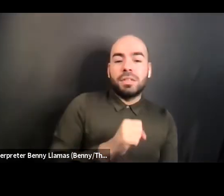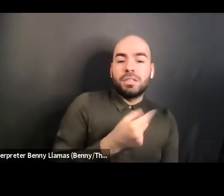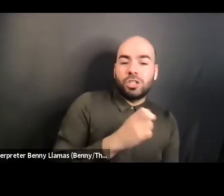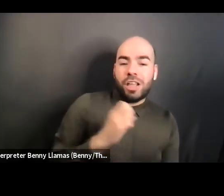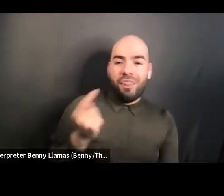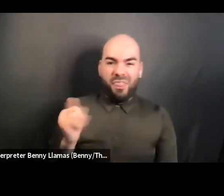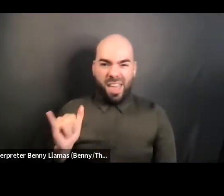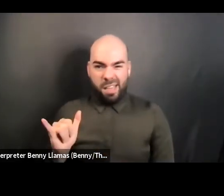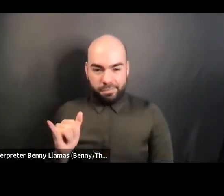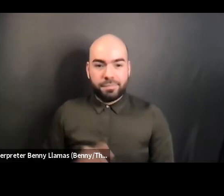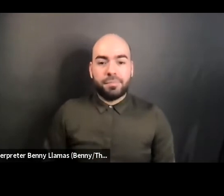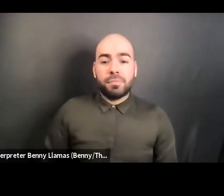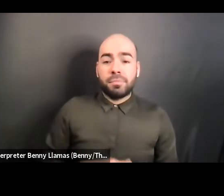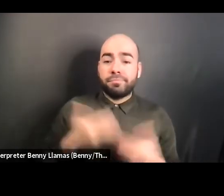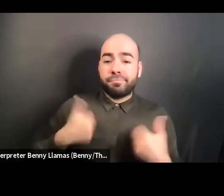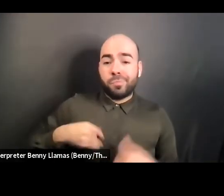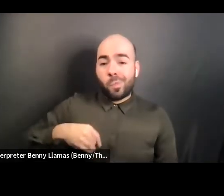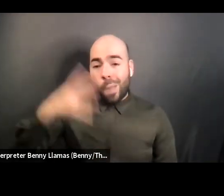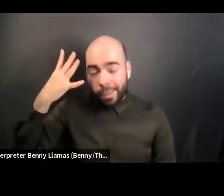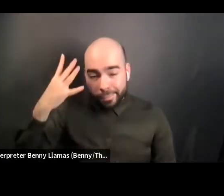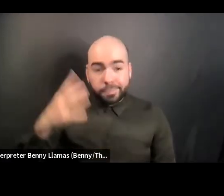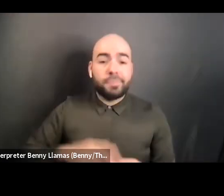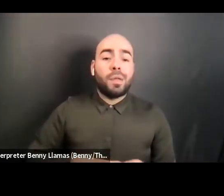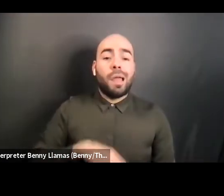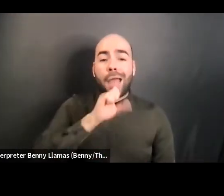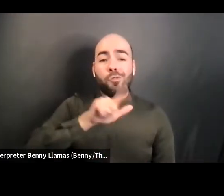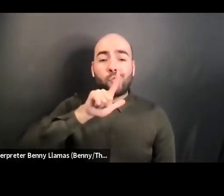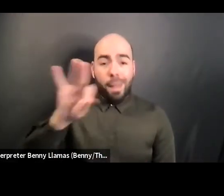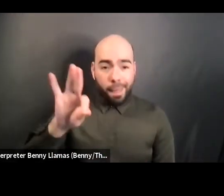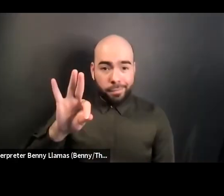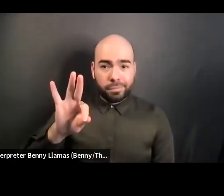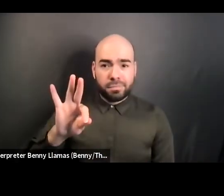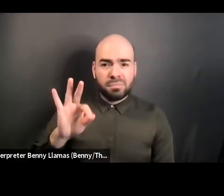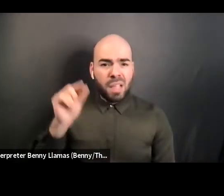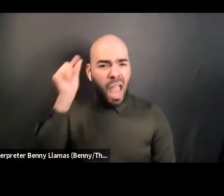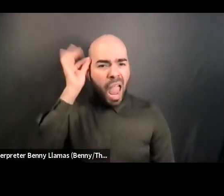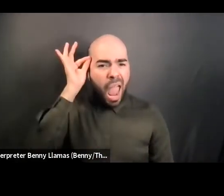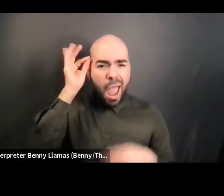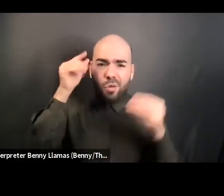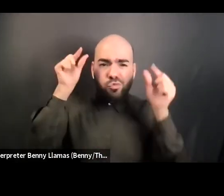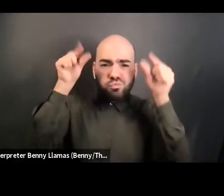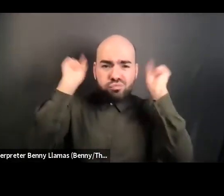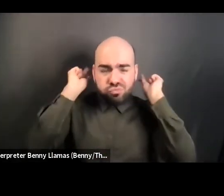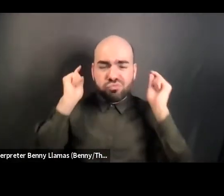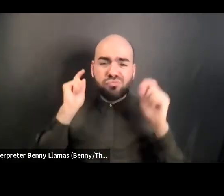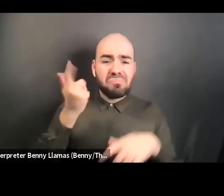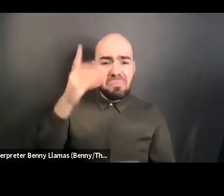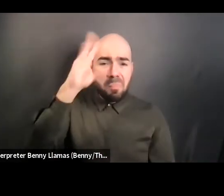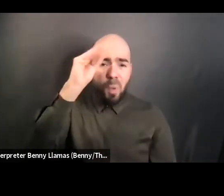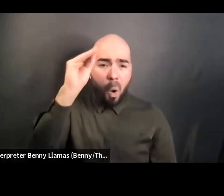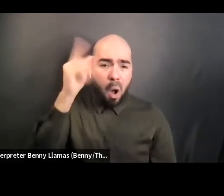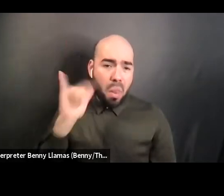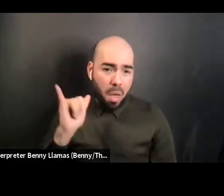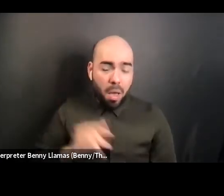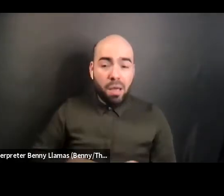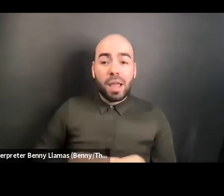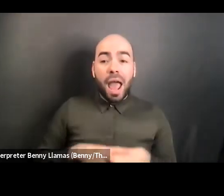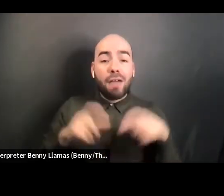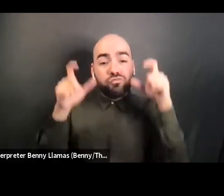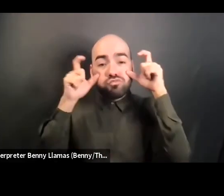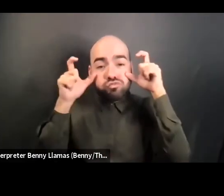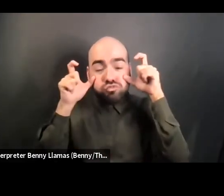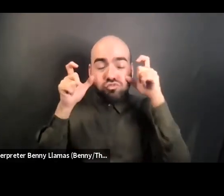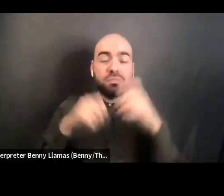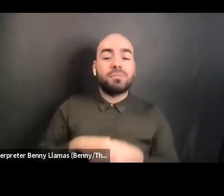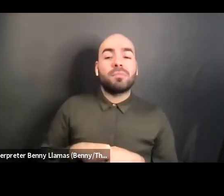white 29-year-old person with short, boyish hair, tortoiseshell glasses, a warm smile, and I'm